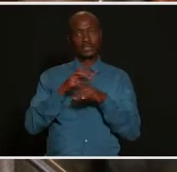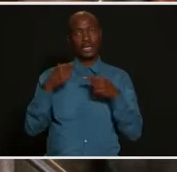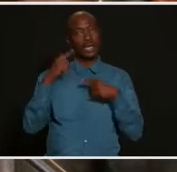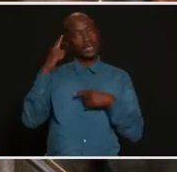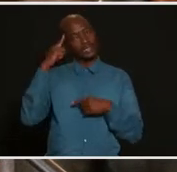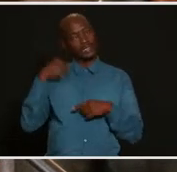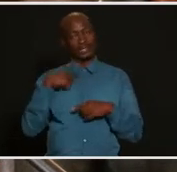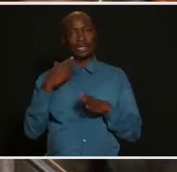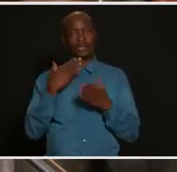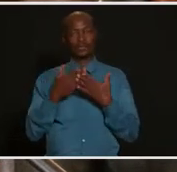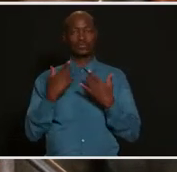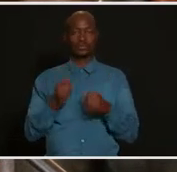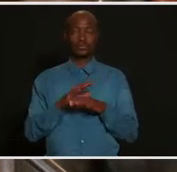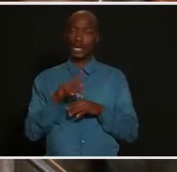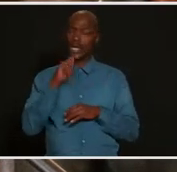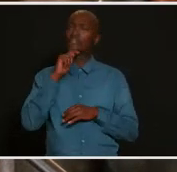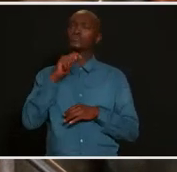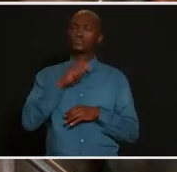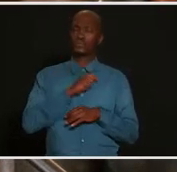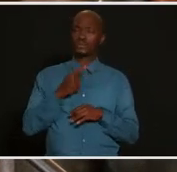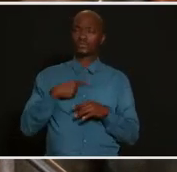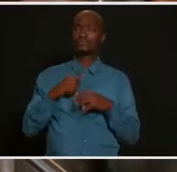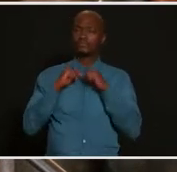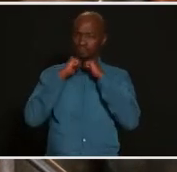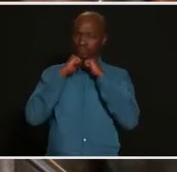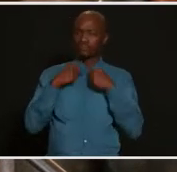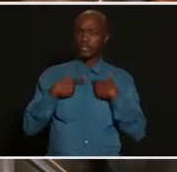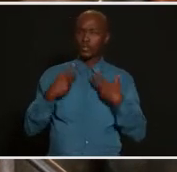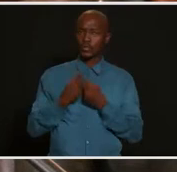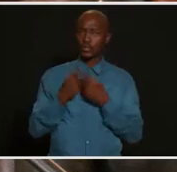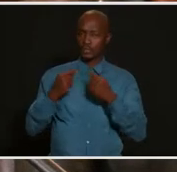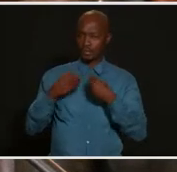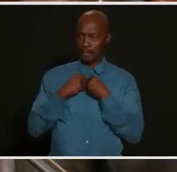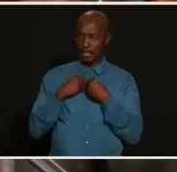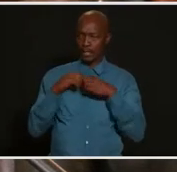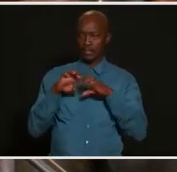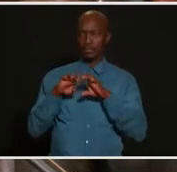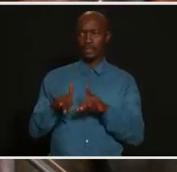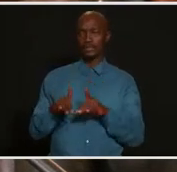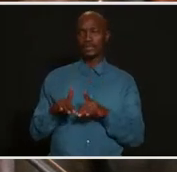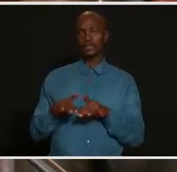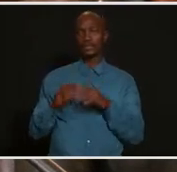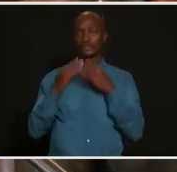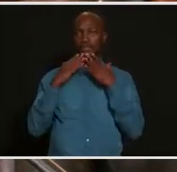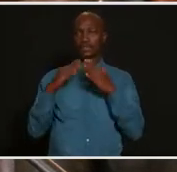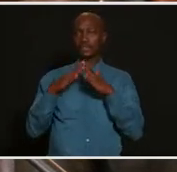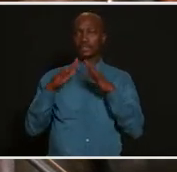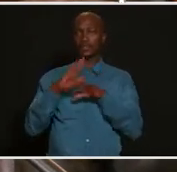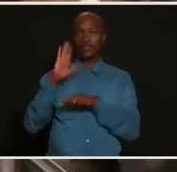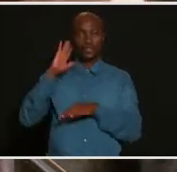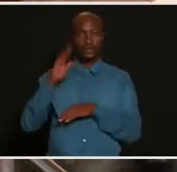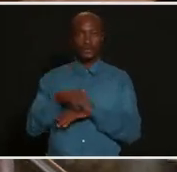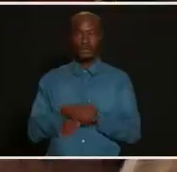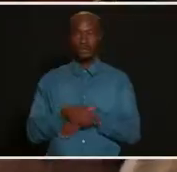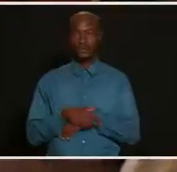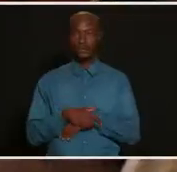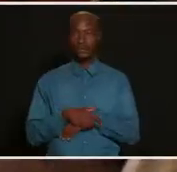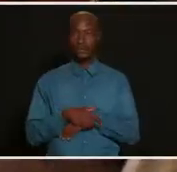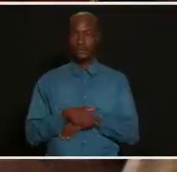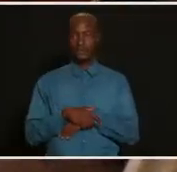hands I trust my parents with my education and not and I don't trust a stranger with my education thank you for listening